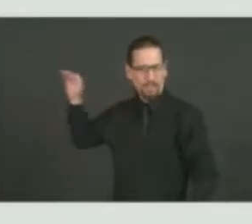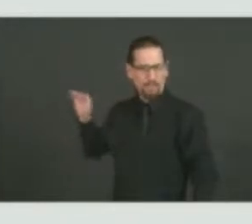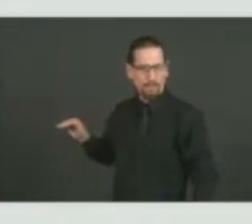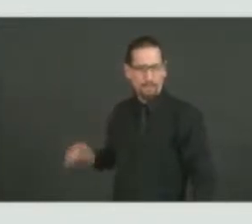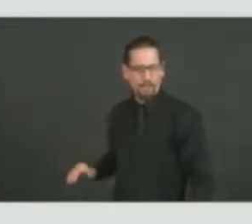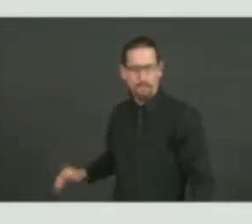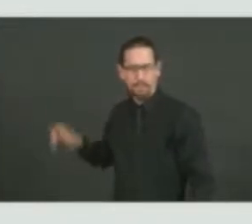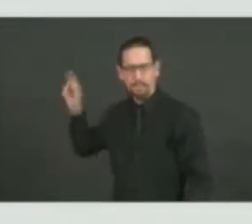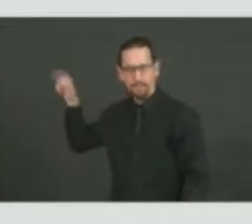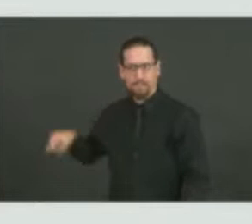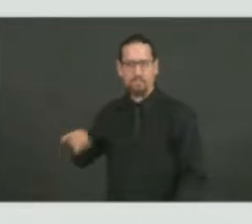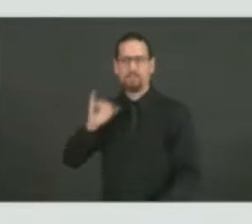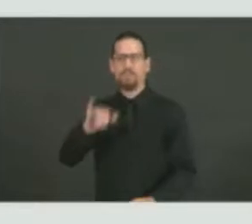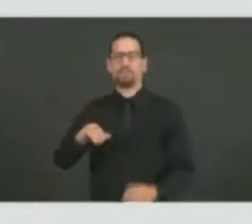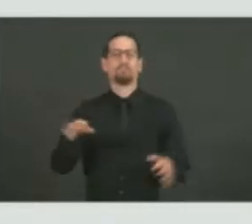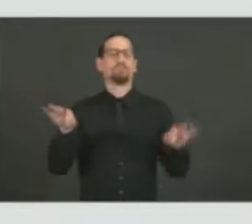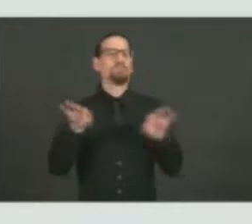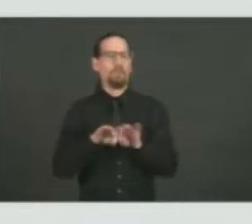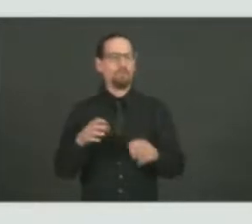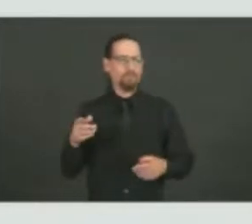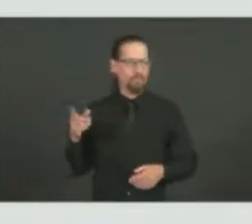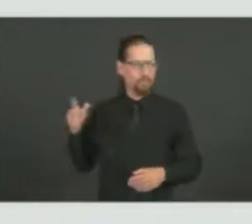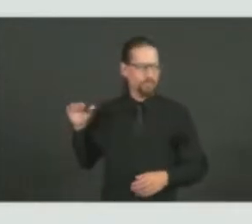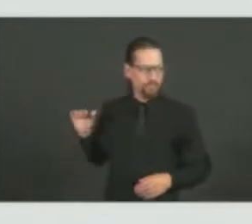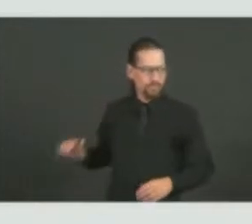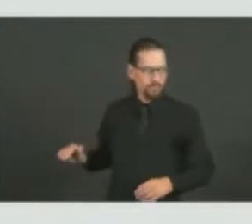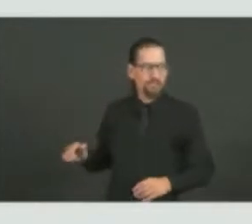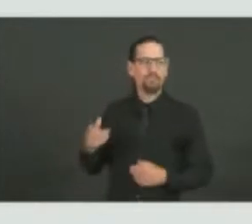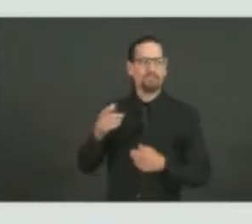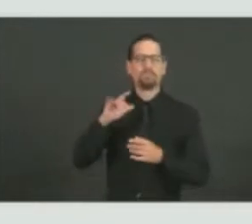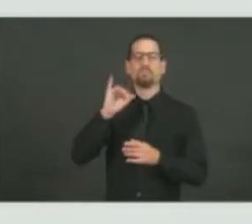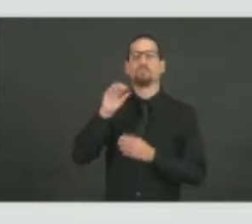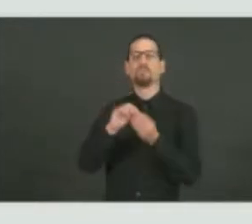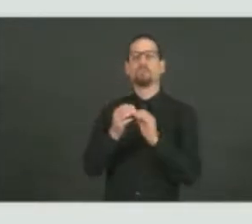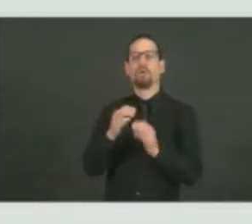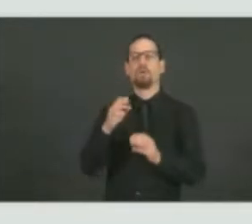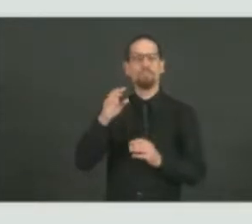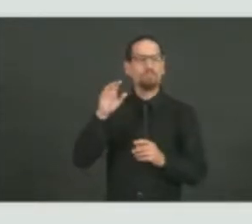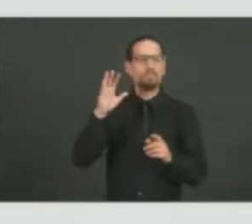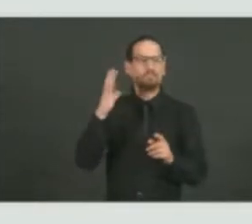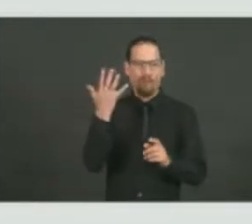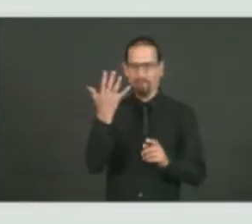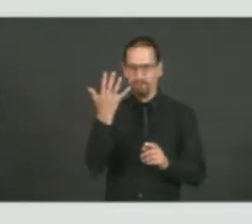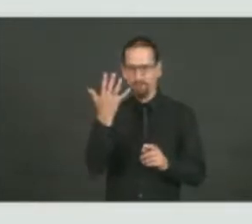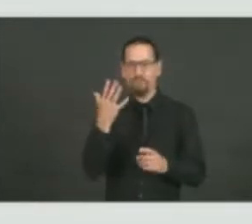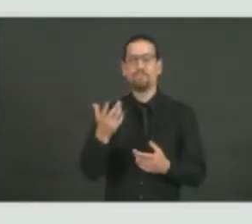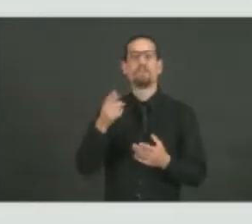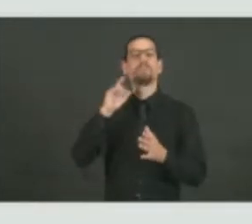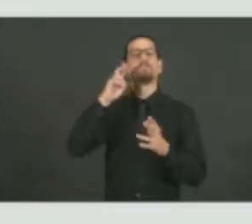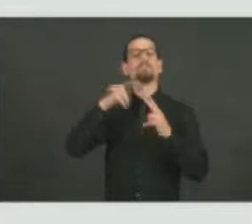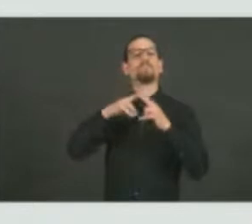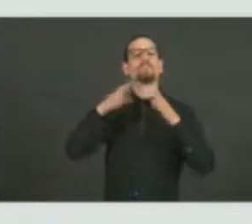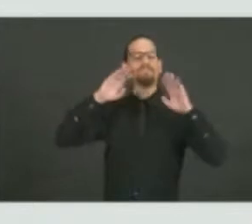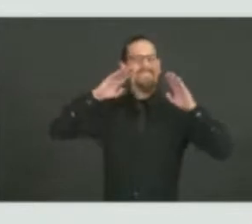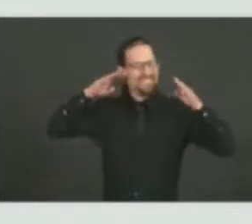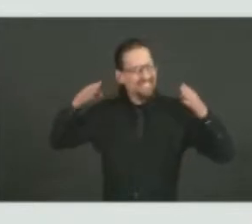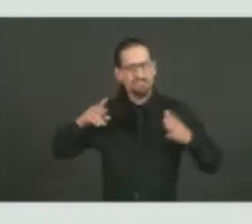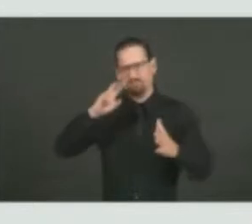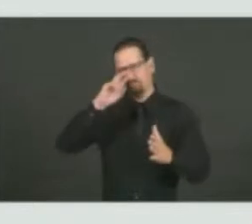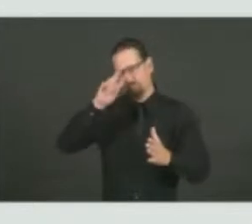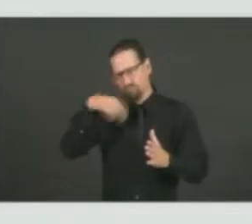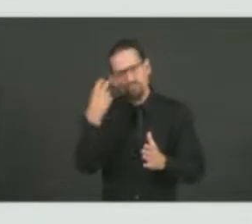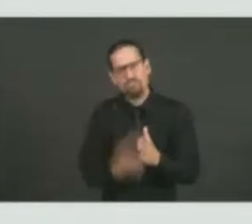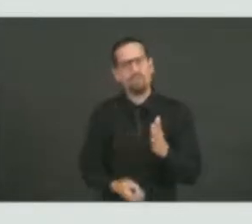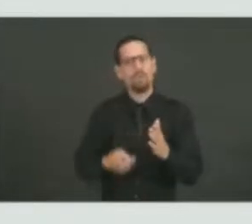multiple contingencies that was fully vetted by the Department of Health and Department of Education? Do these plans include all safety